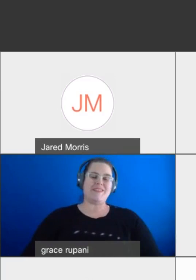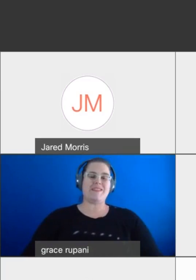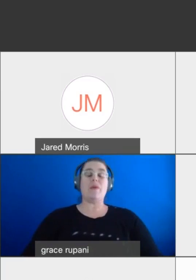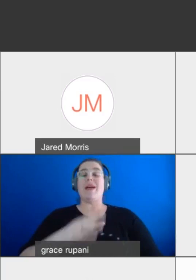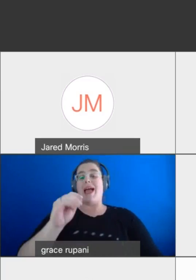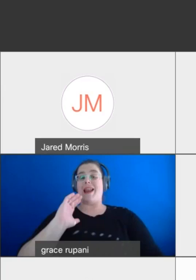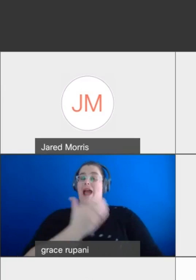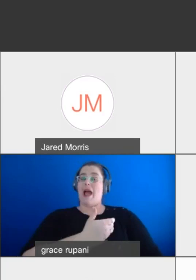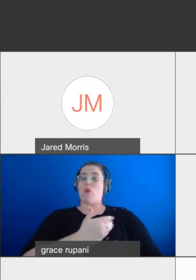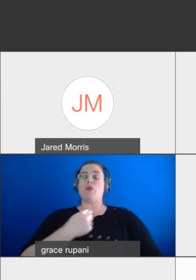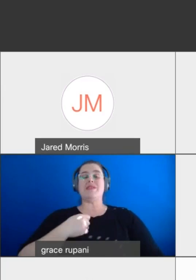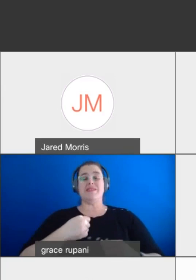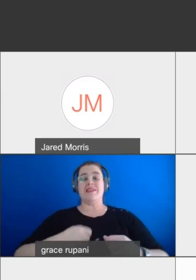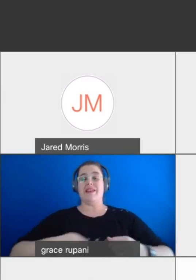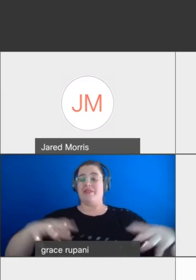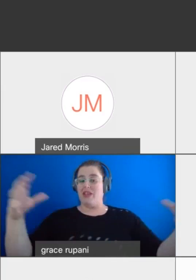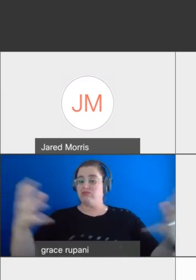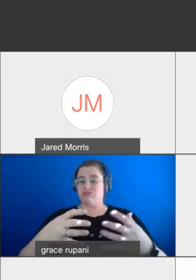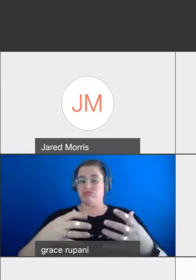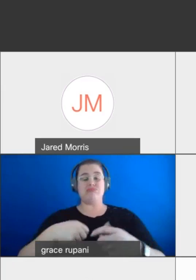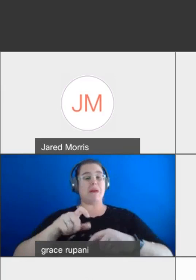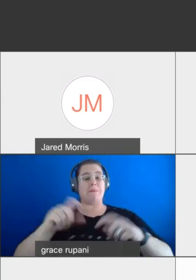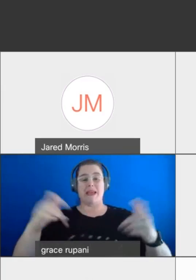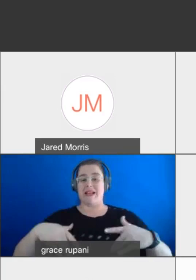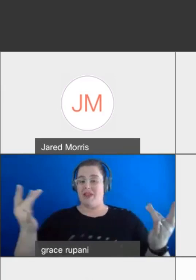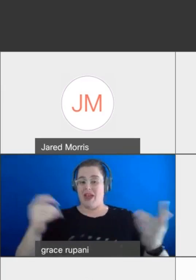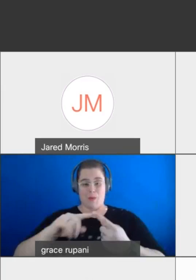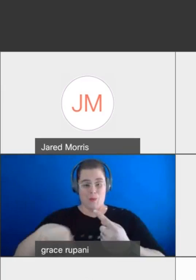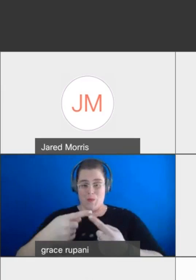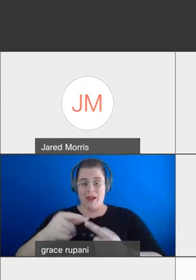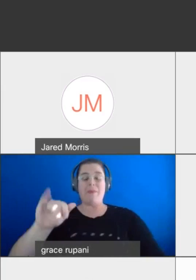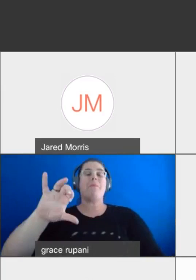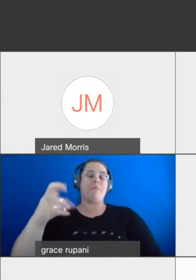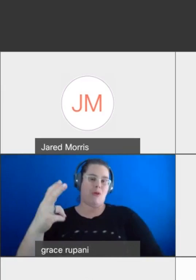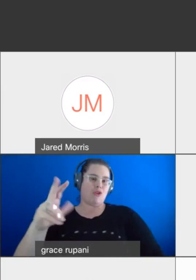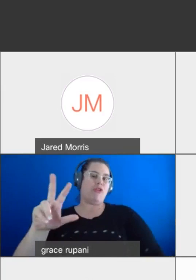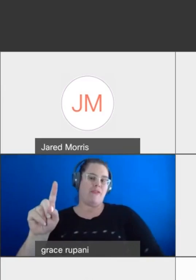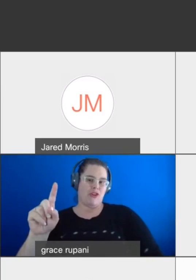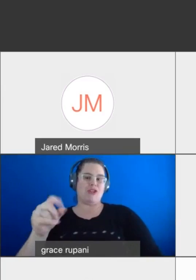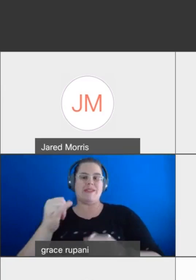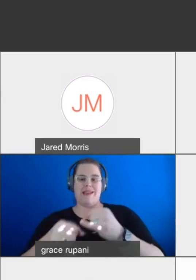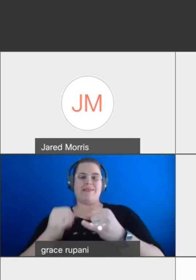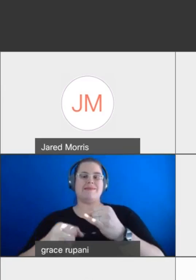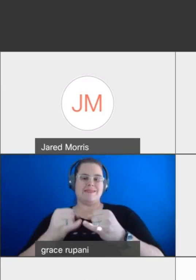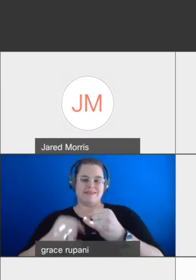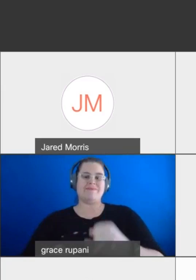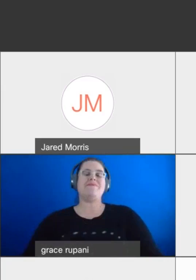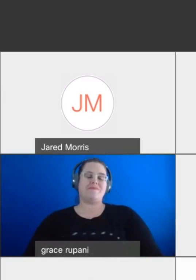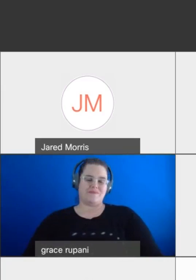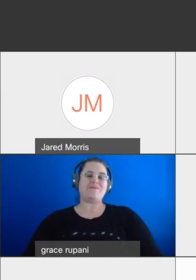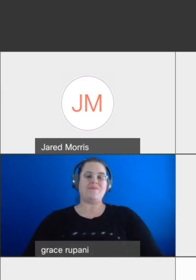interagency large event that we have every year is March the 31st. And every week we will be having